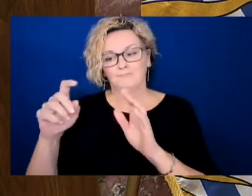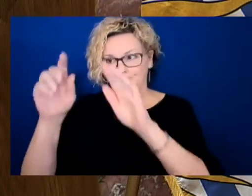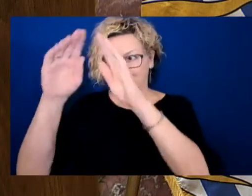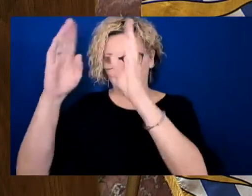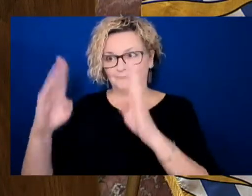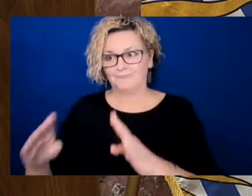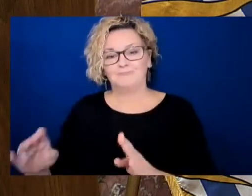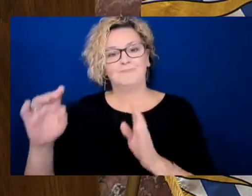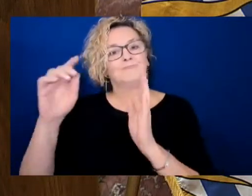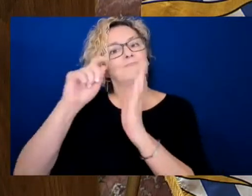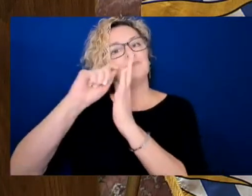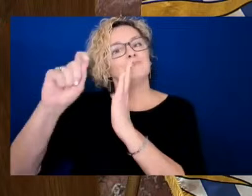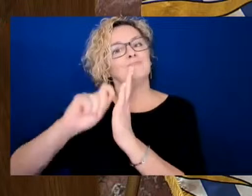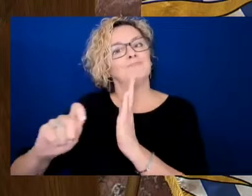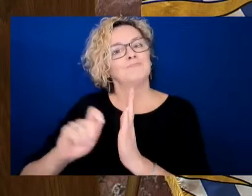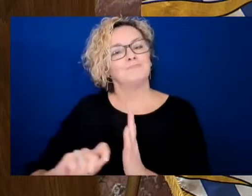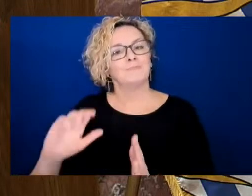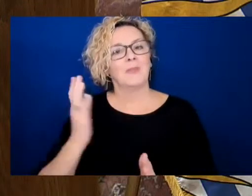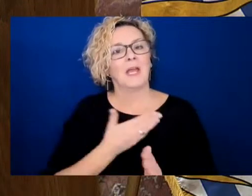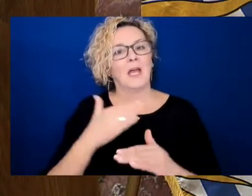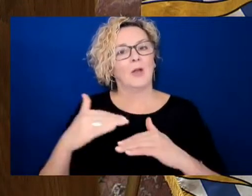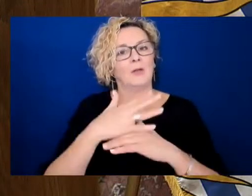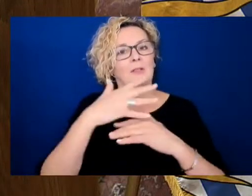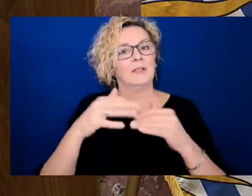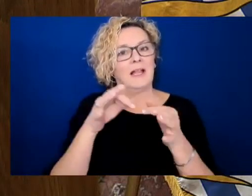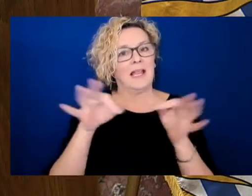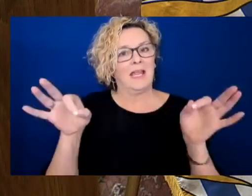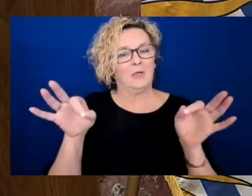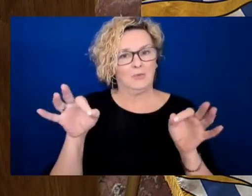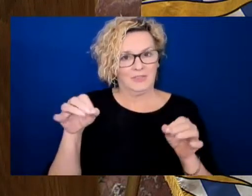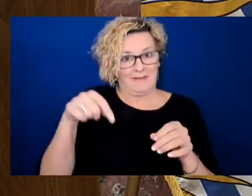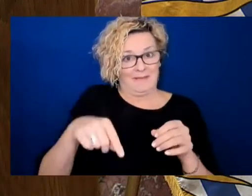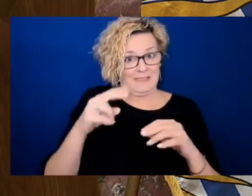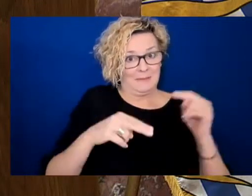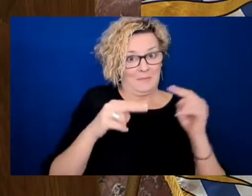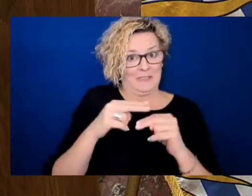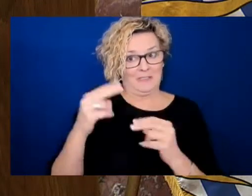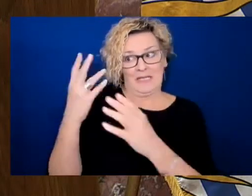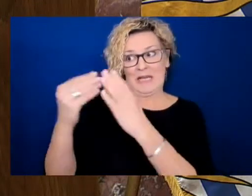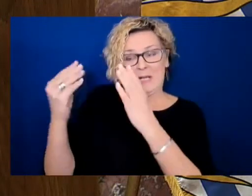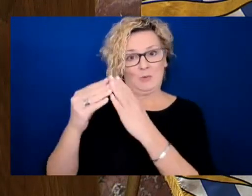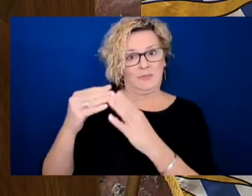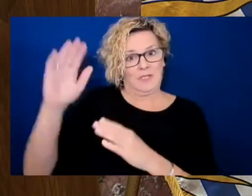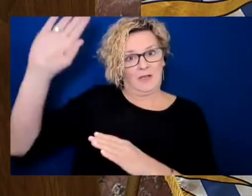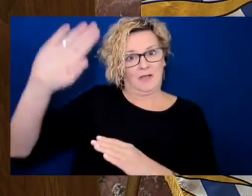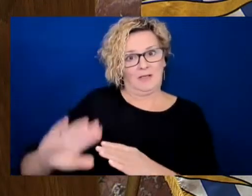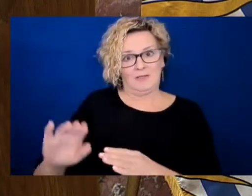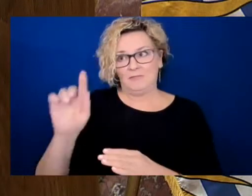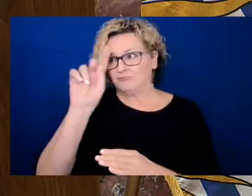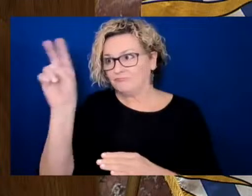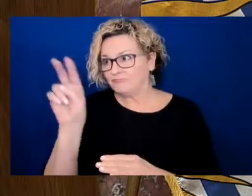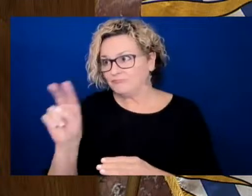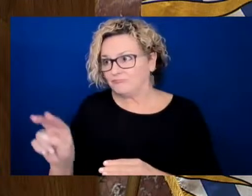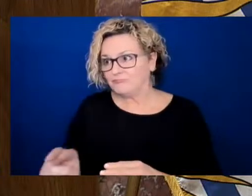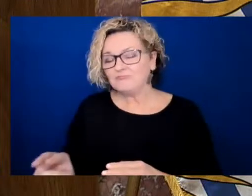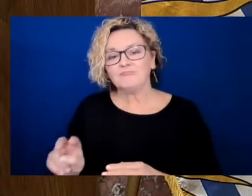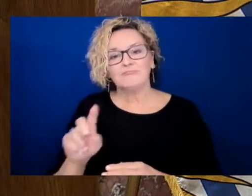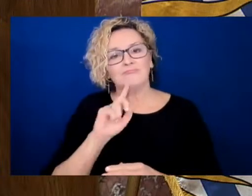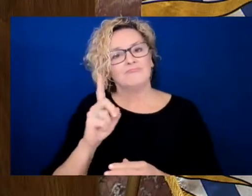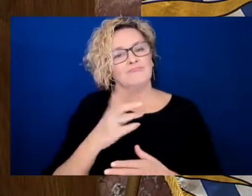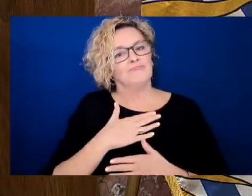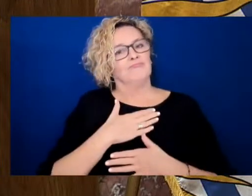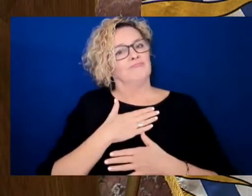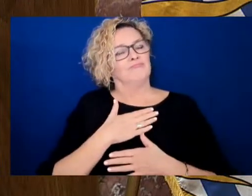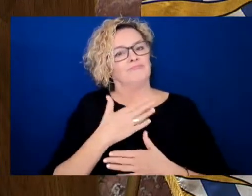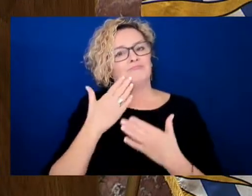words that he brought to our community, and they're very much appreciated. Before